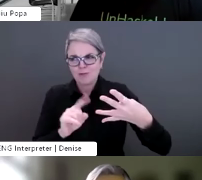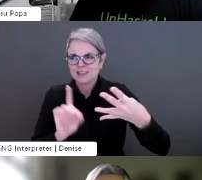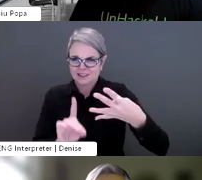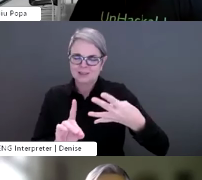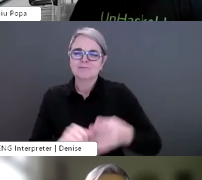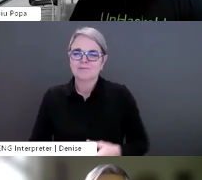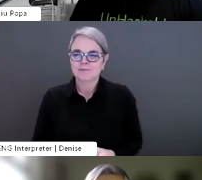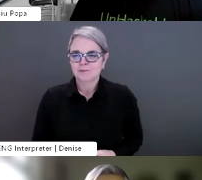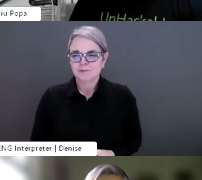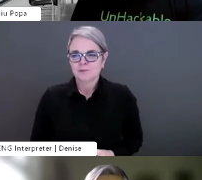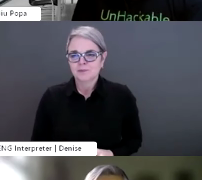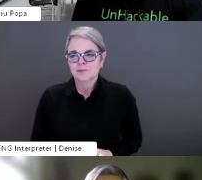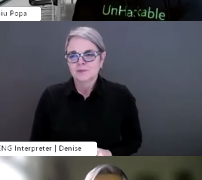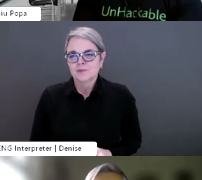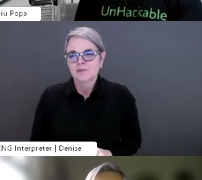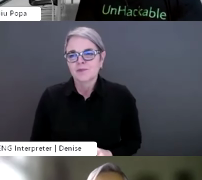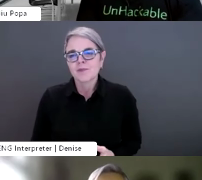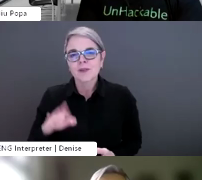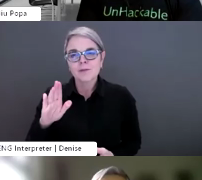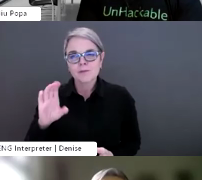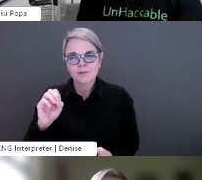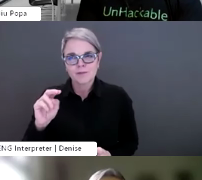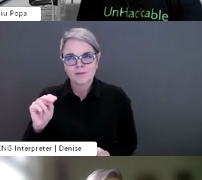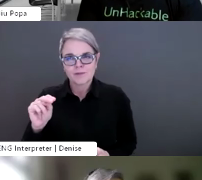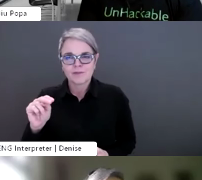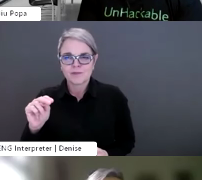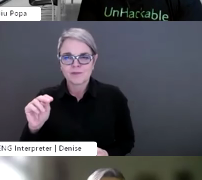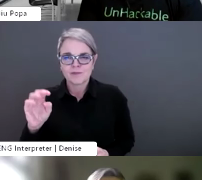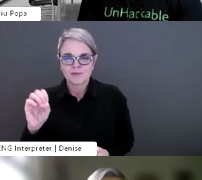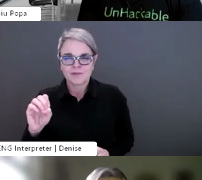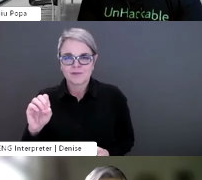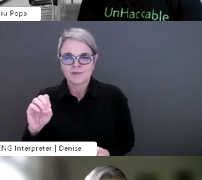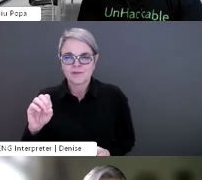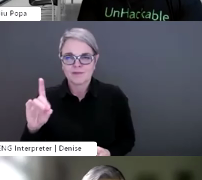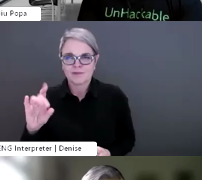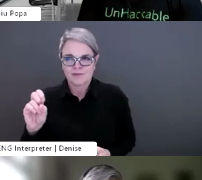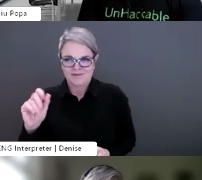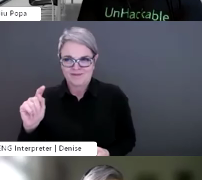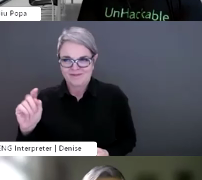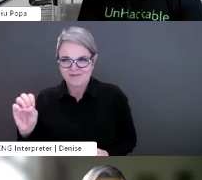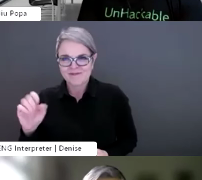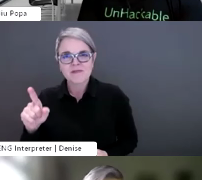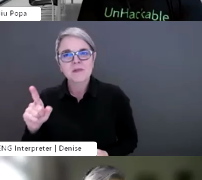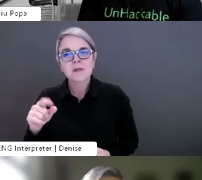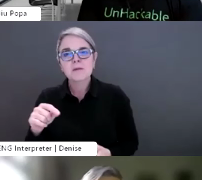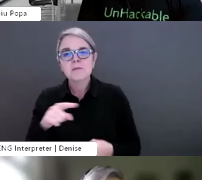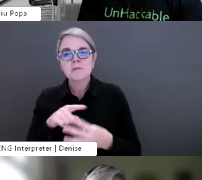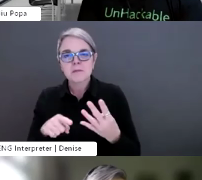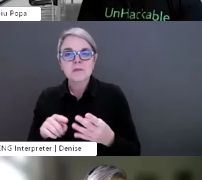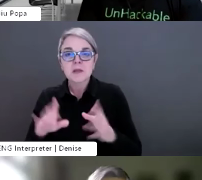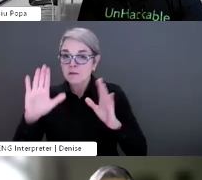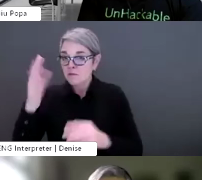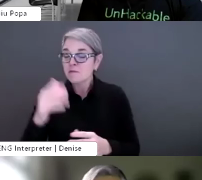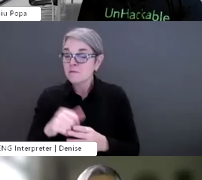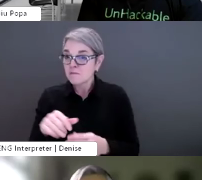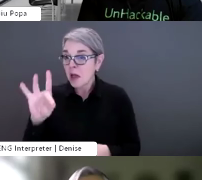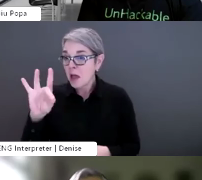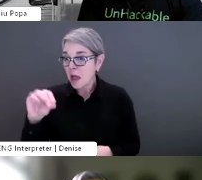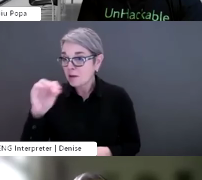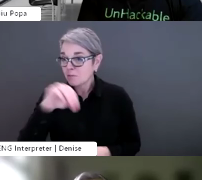share results so people can see briefly where they're at. But yeah, it seems like 80% understood the assignment